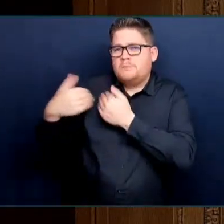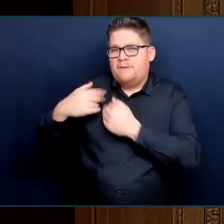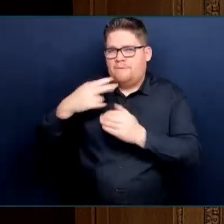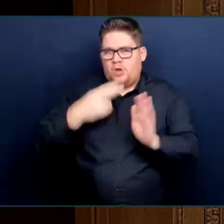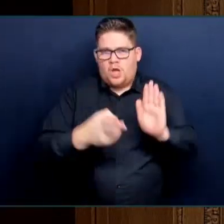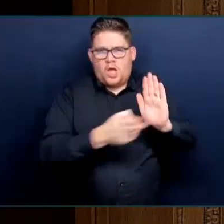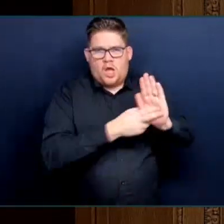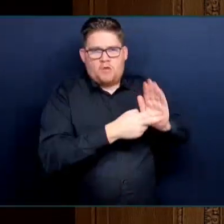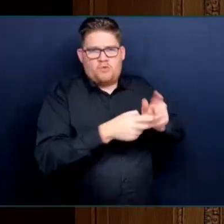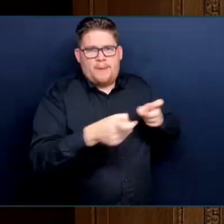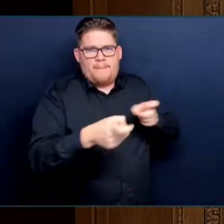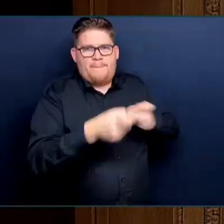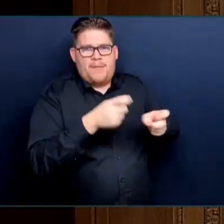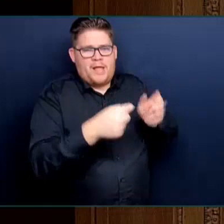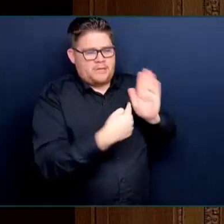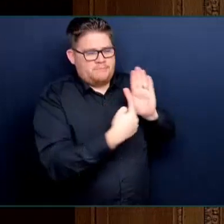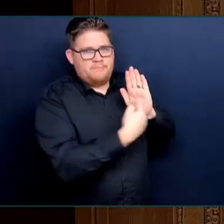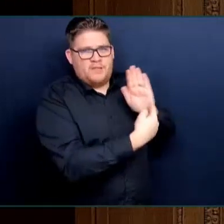So,